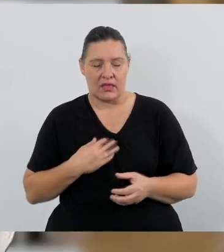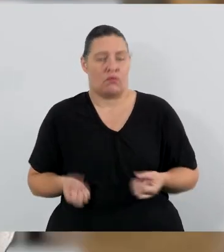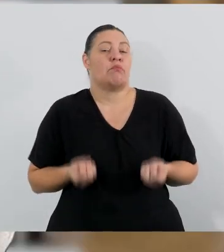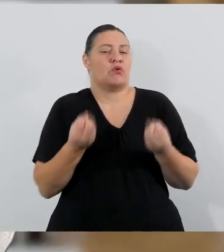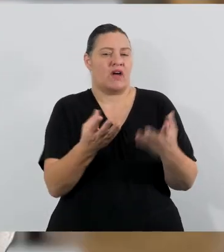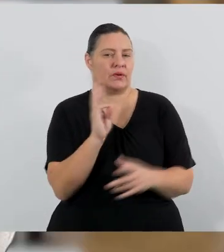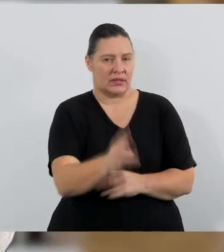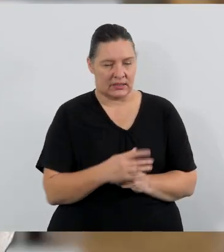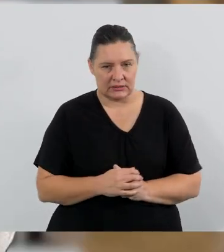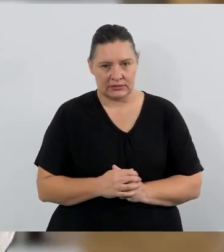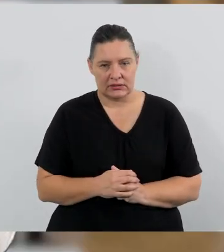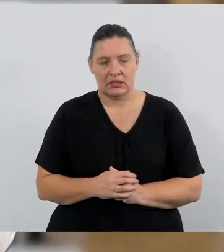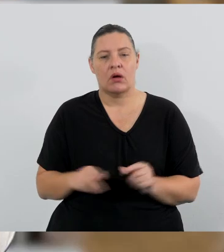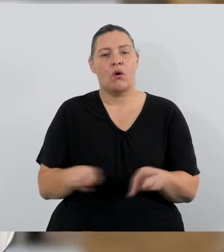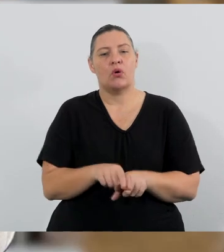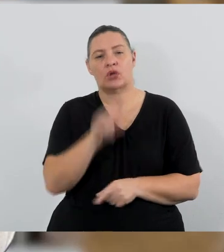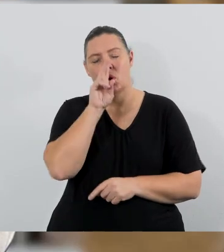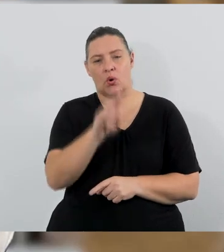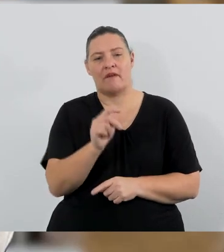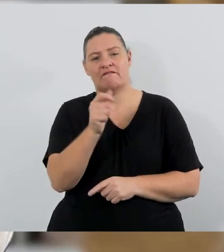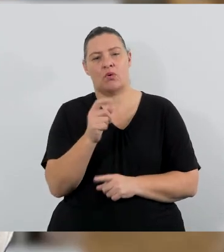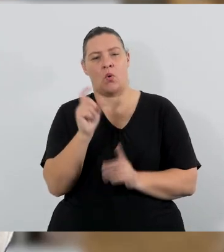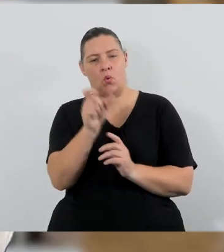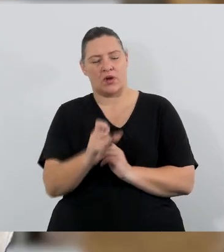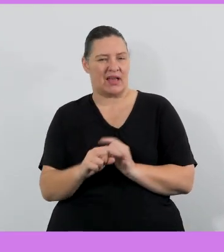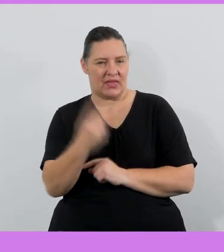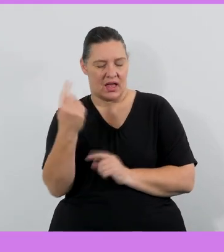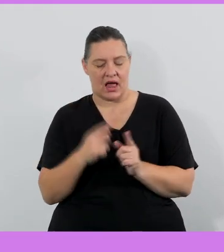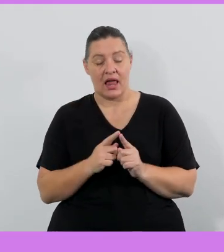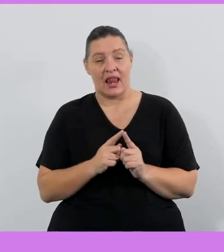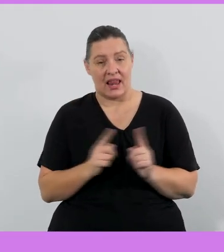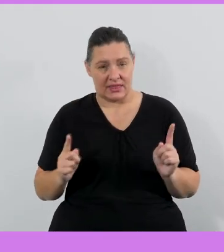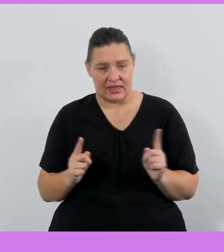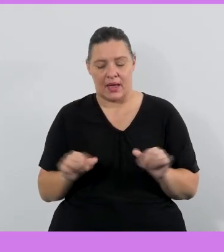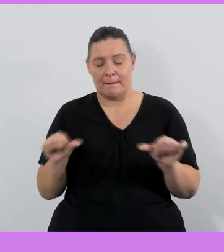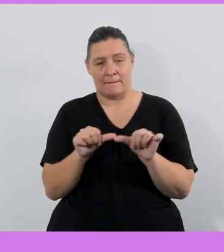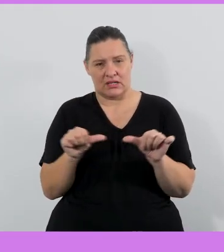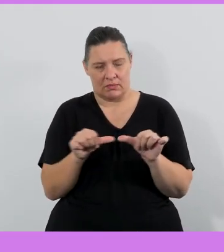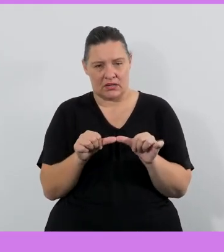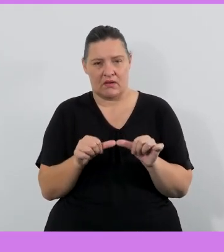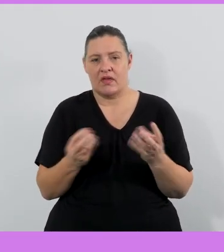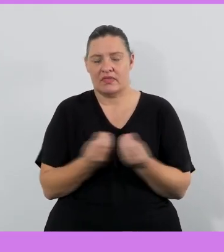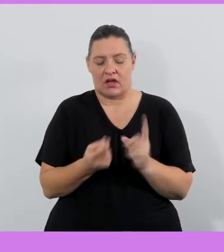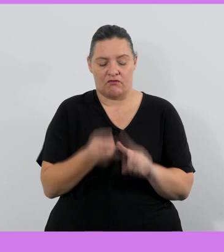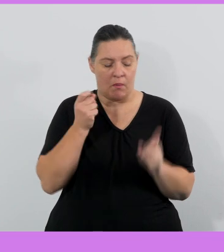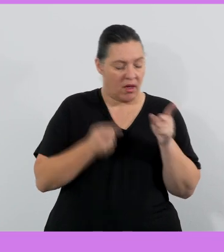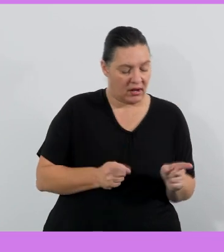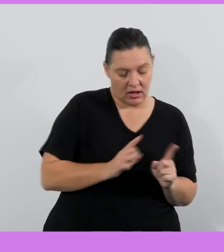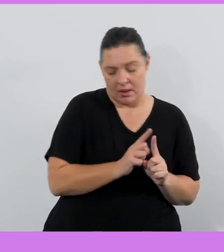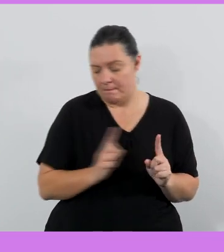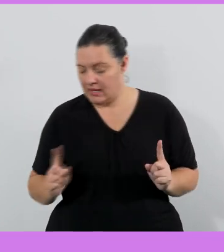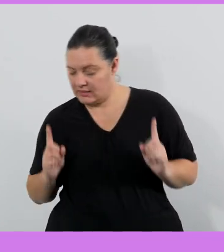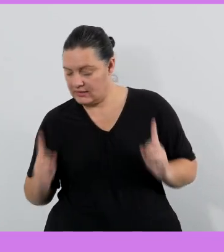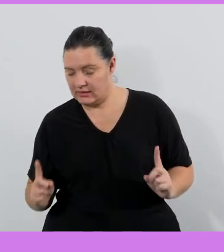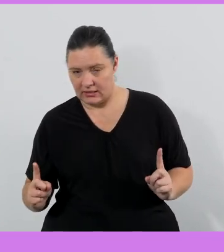to you. Right, and then also let's quickly look at a few other words. Length, that is the measurement of an object from one end to